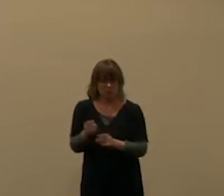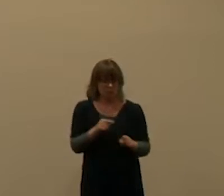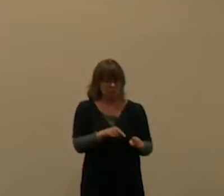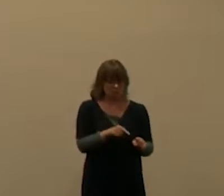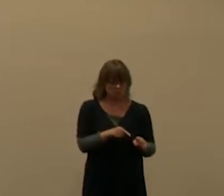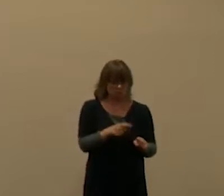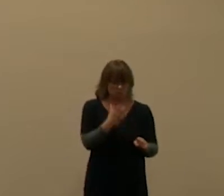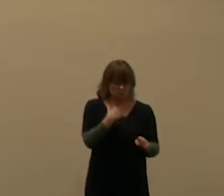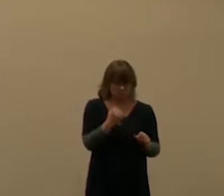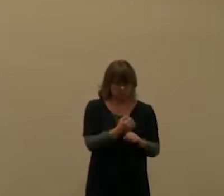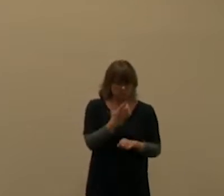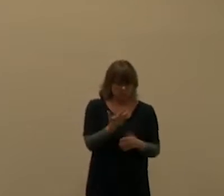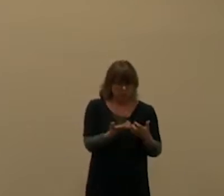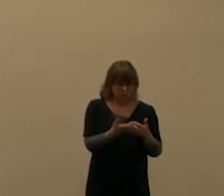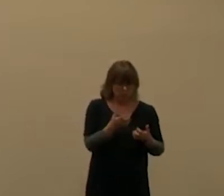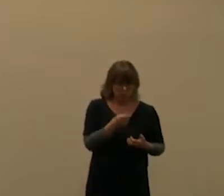hand, we can do that